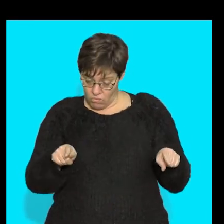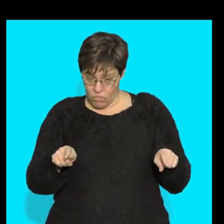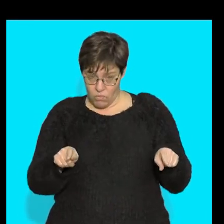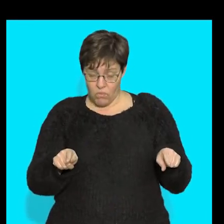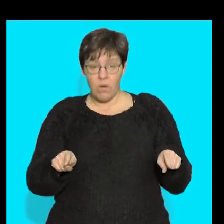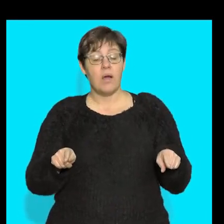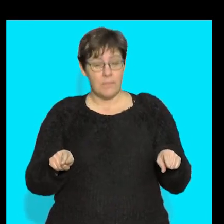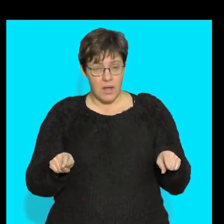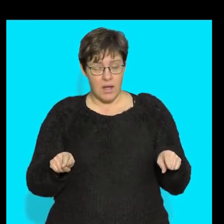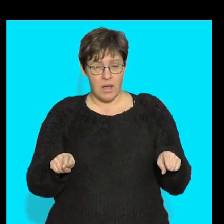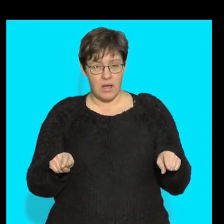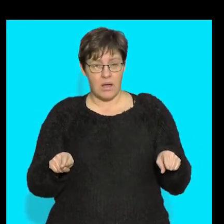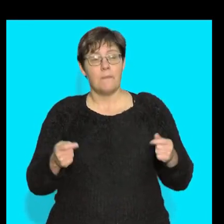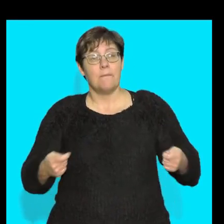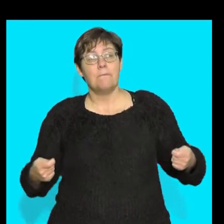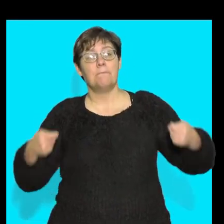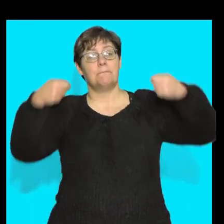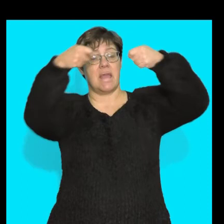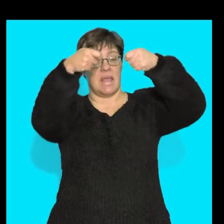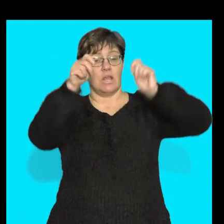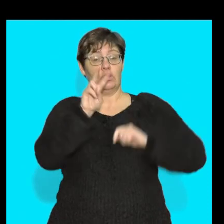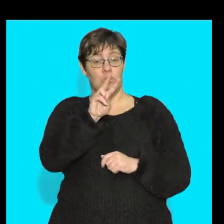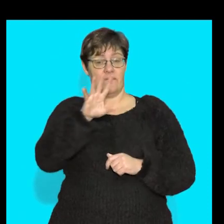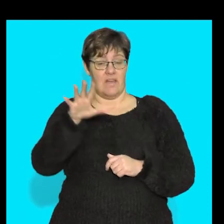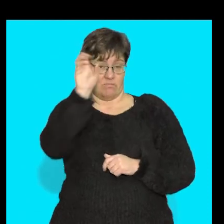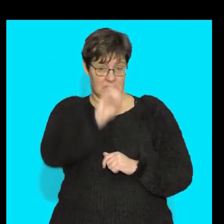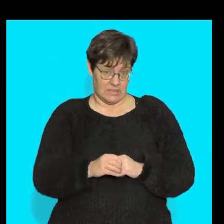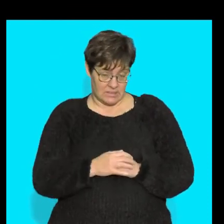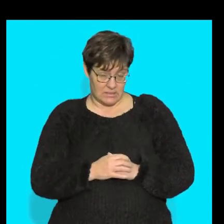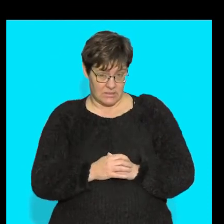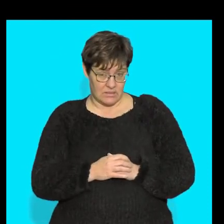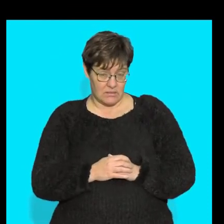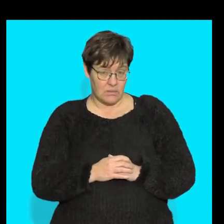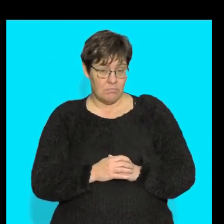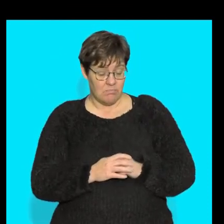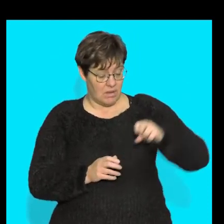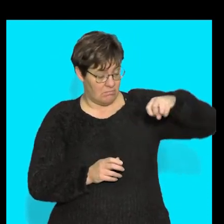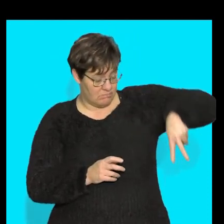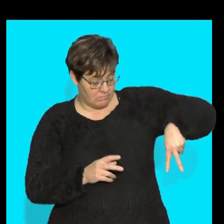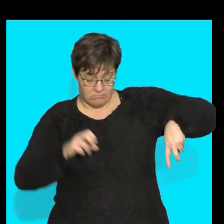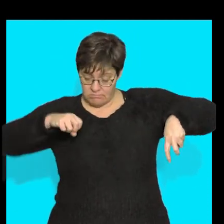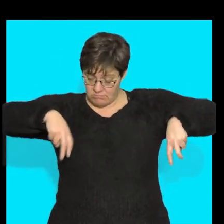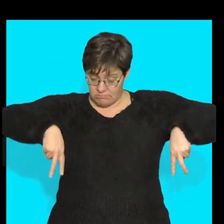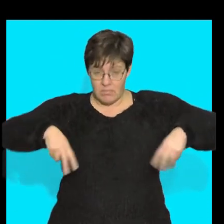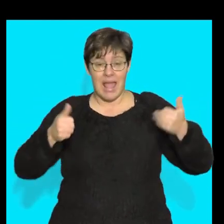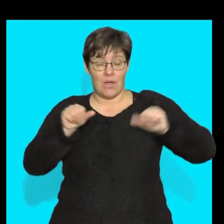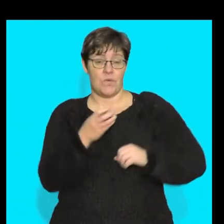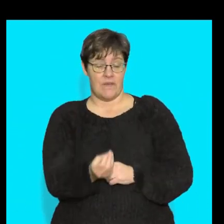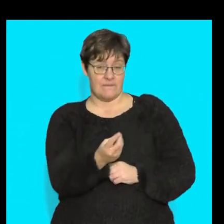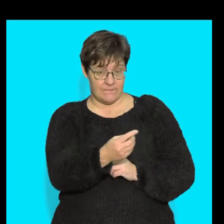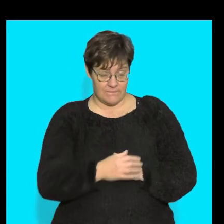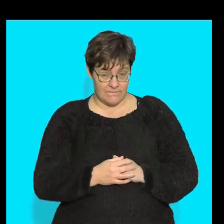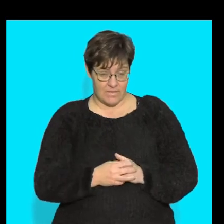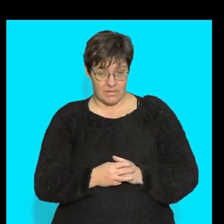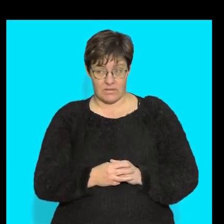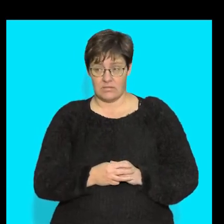their recruiter 25%, right, of what they have in their account. So it means these two